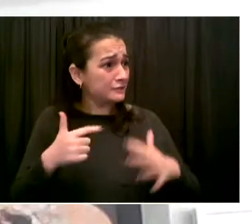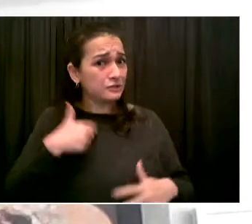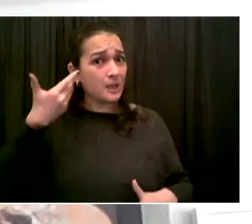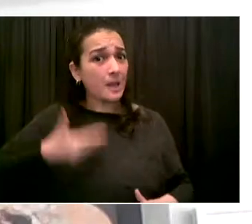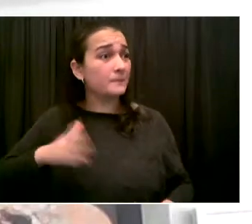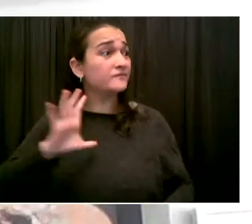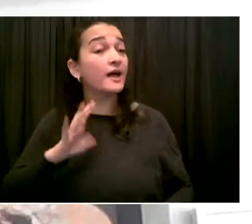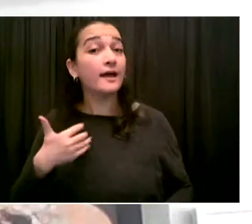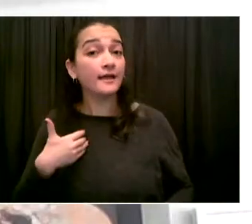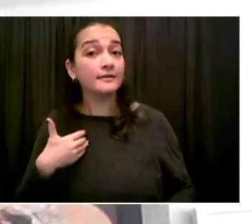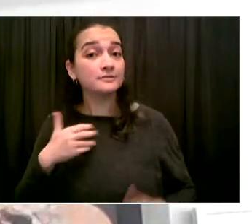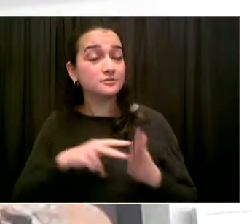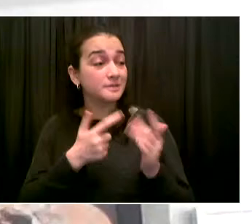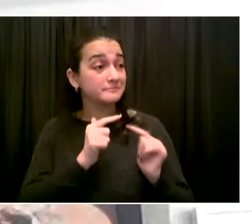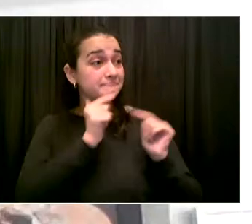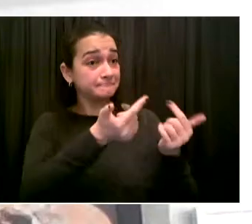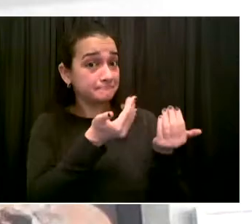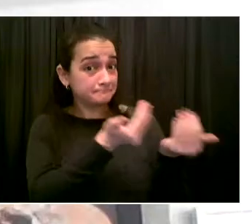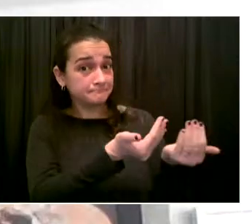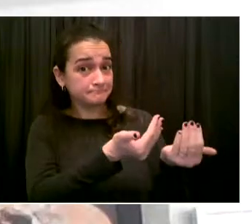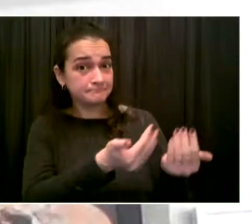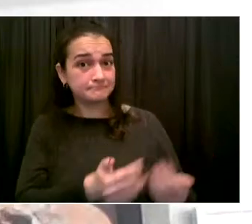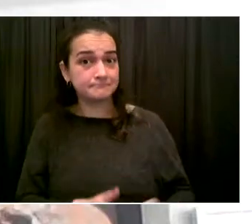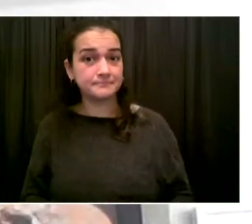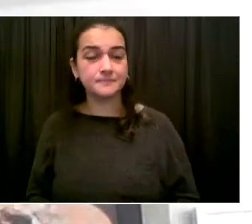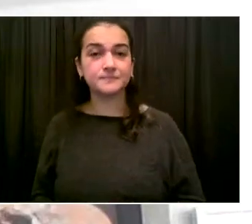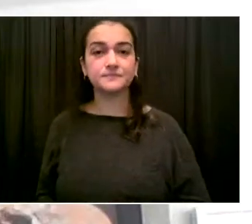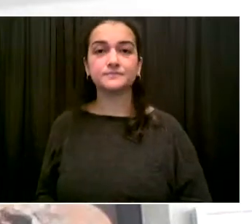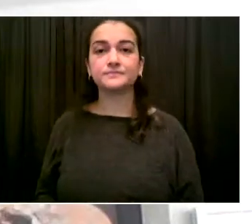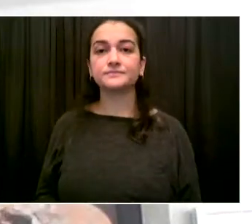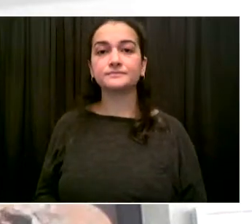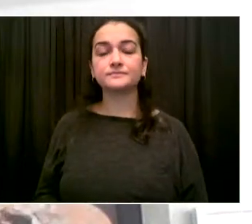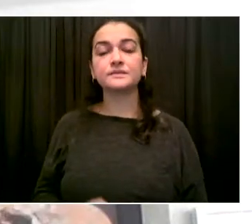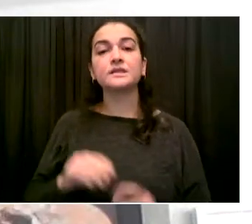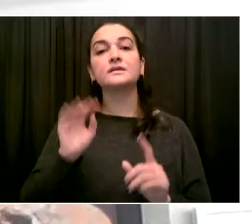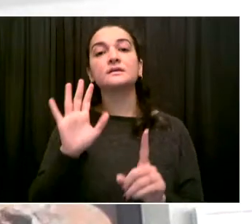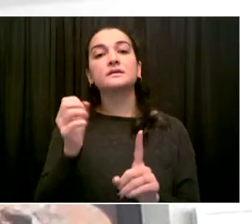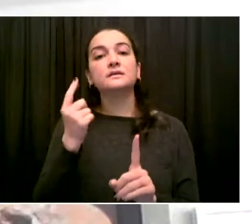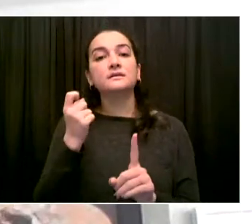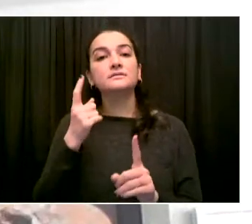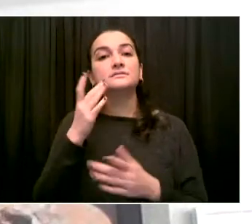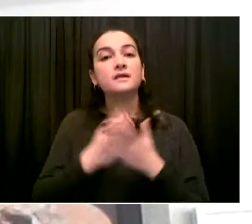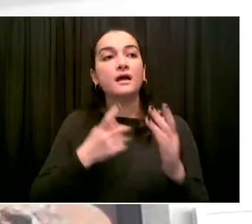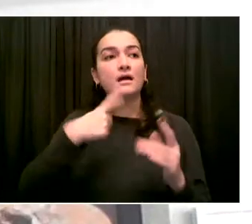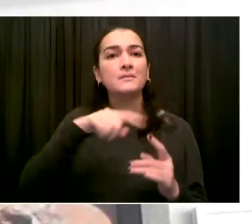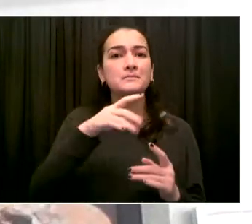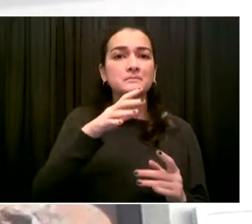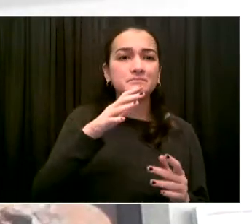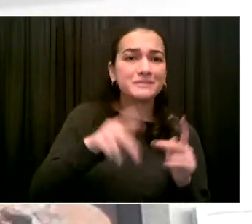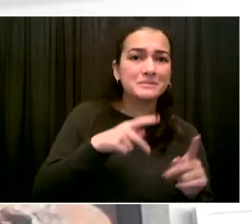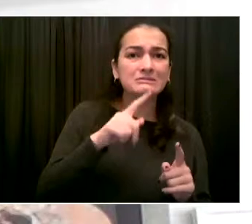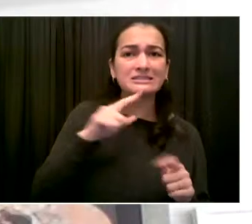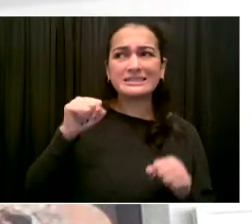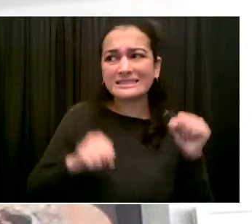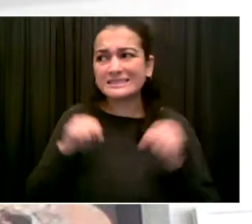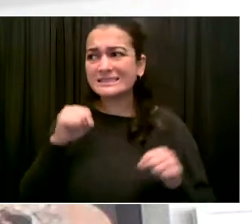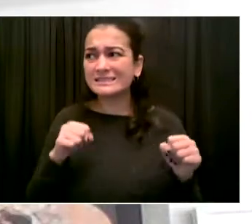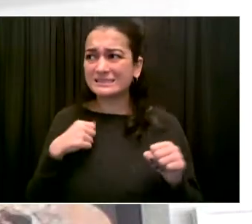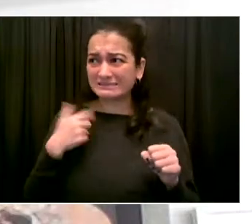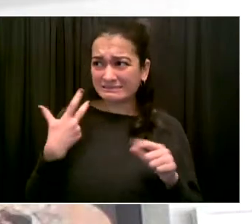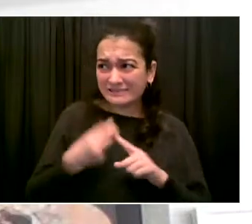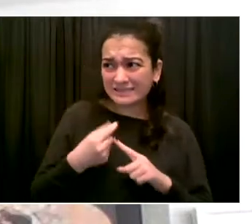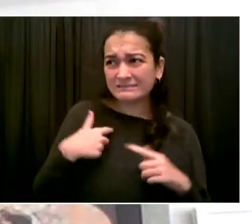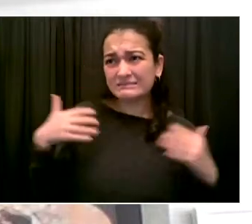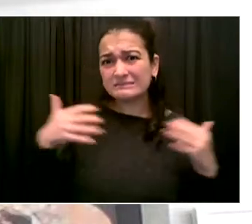vaccinated. So here we've had people who were reluctant, they got vaccinated, and we're finding that through their social networks,